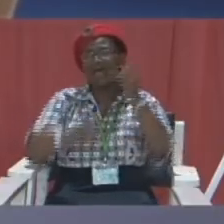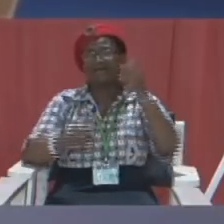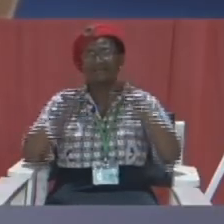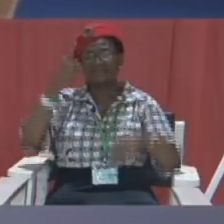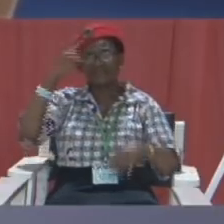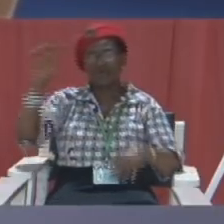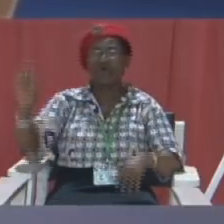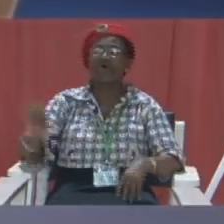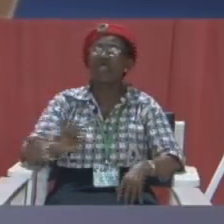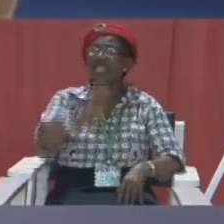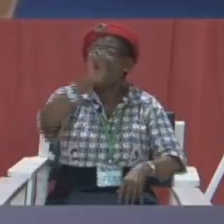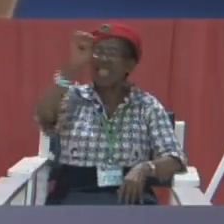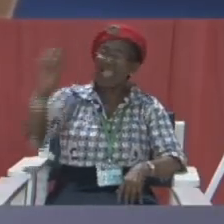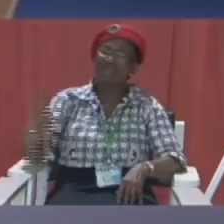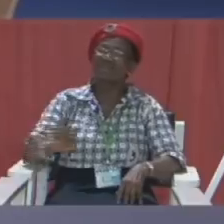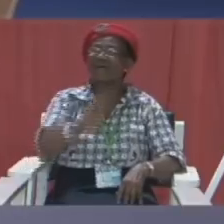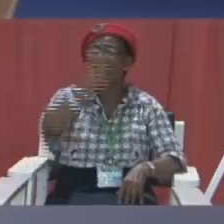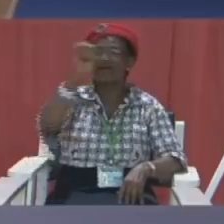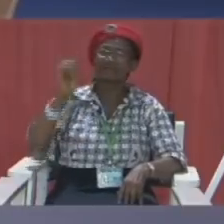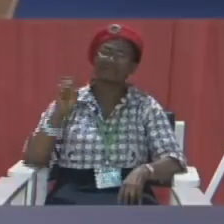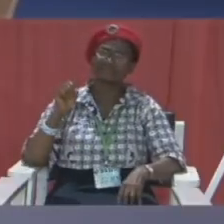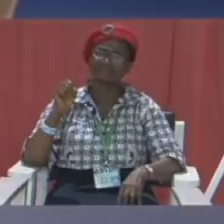ko je titi ayeraye.